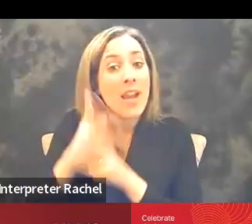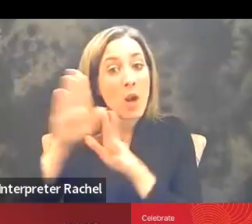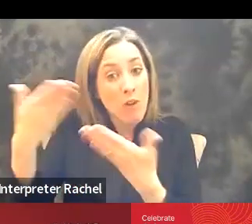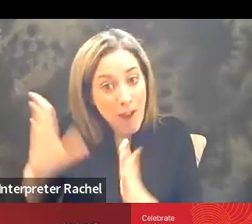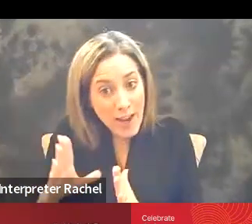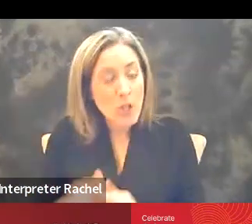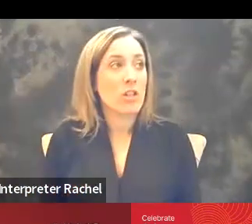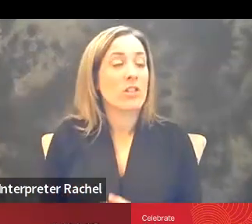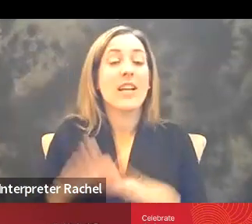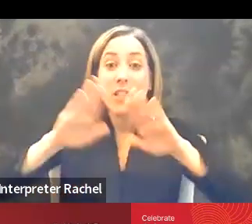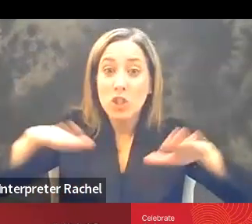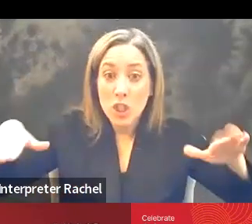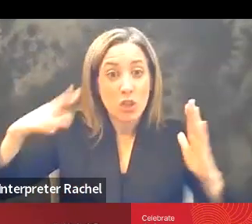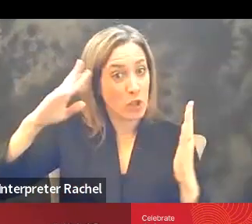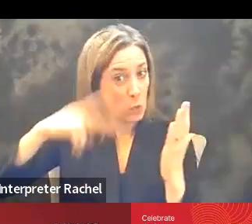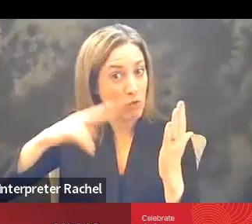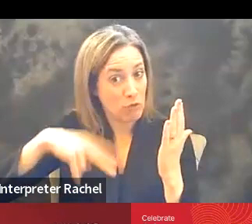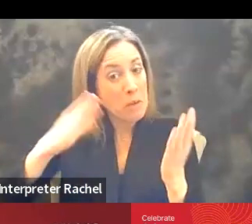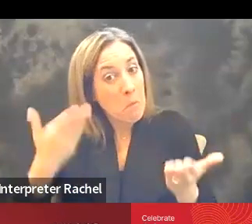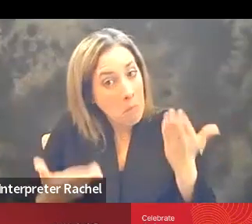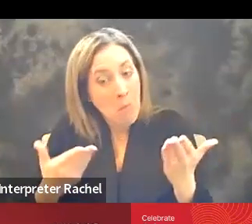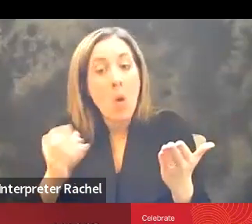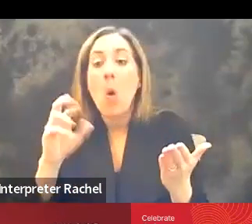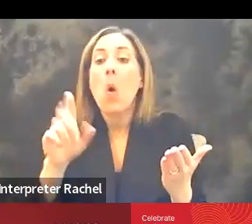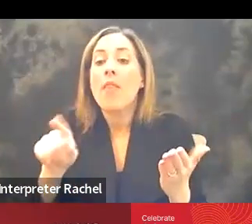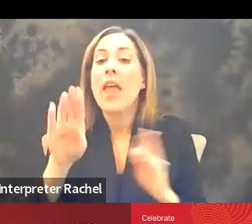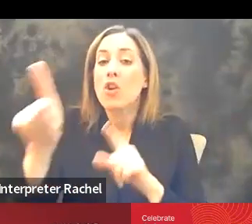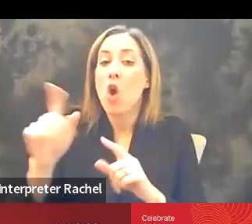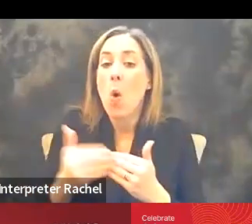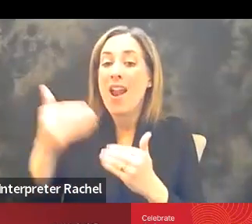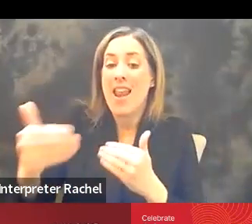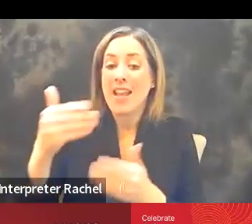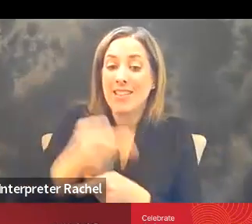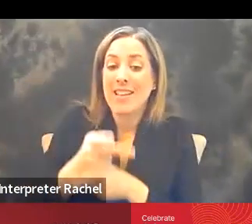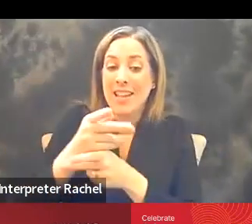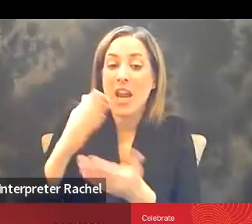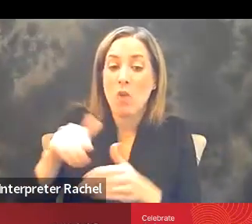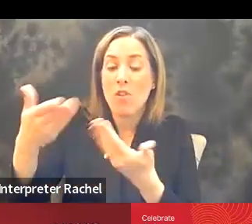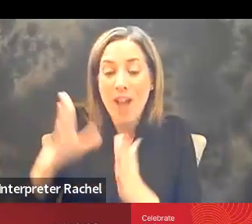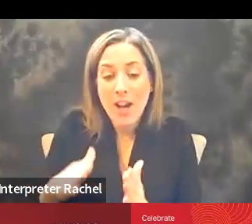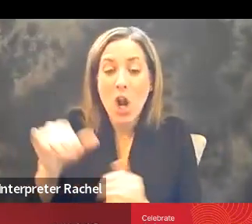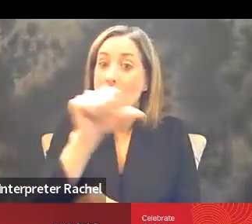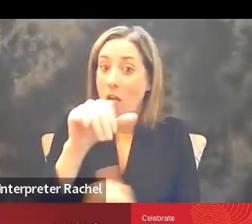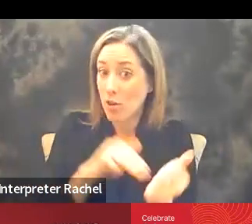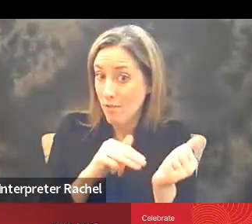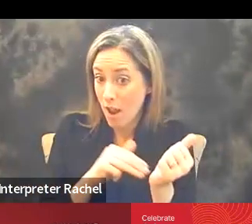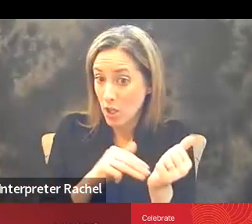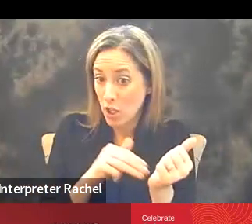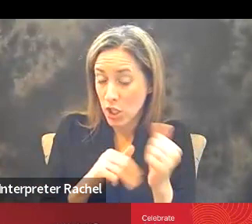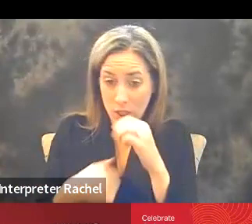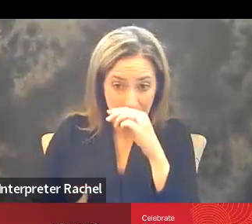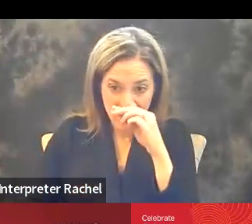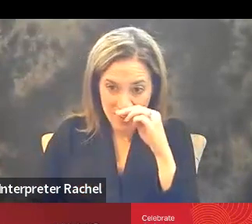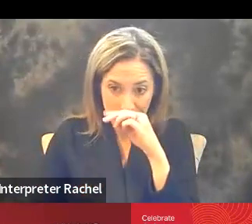children, like various different people, or when they go to their next, care provider, like a physician or someone else,